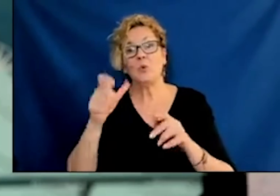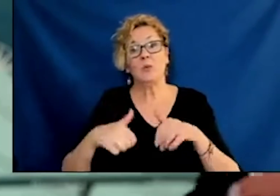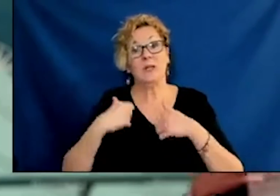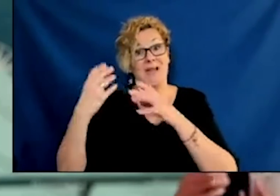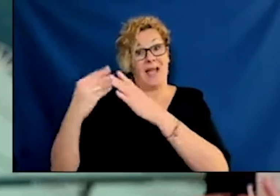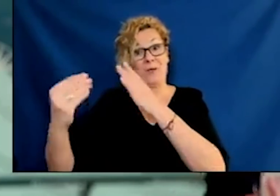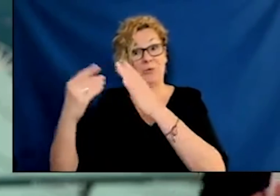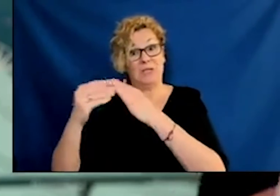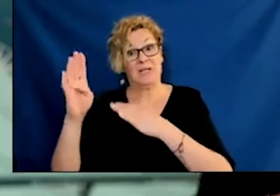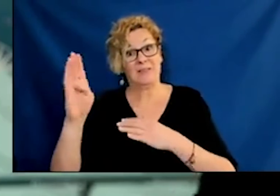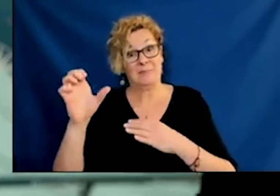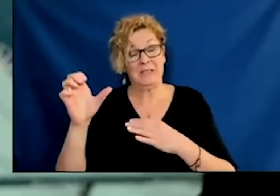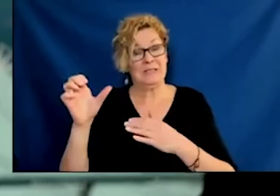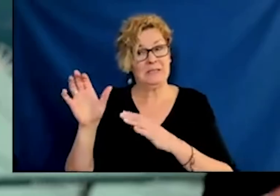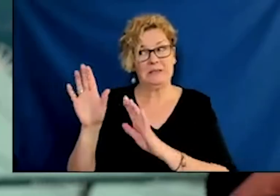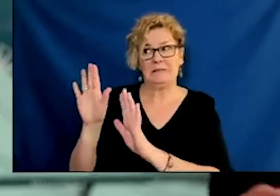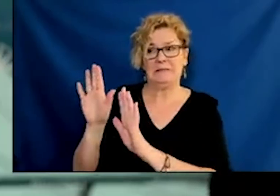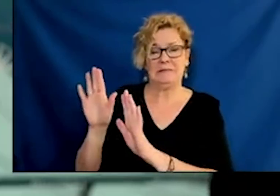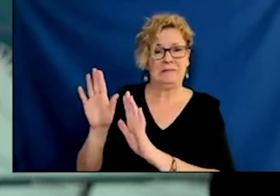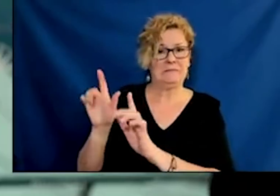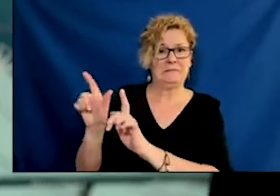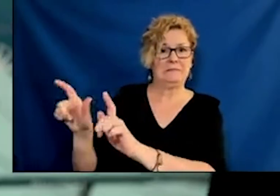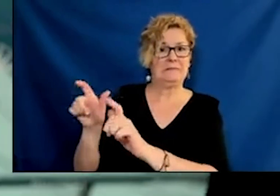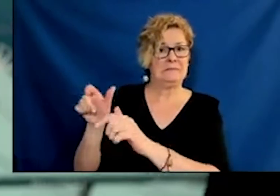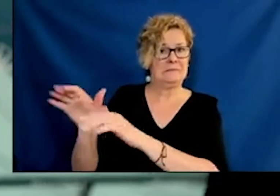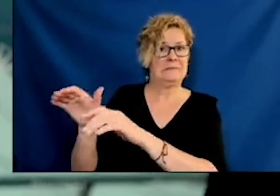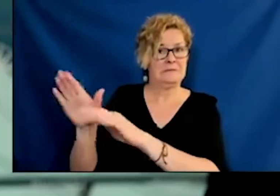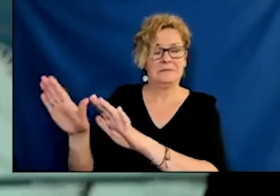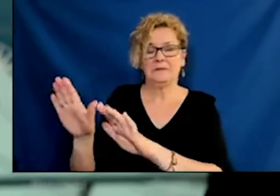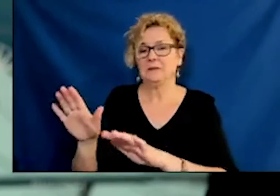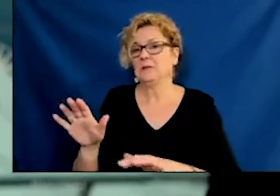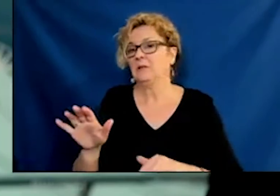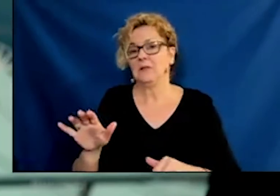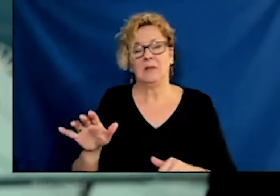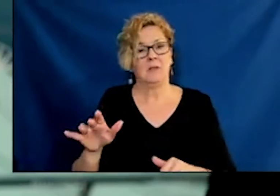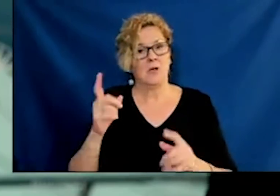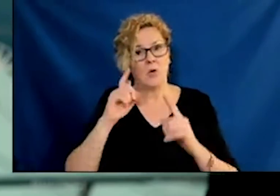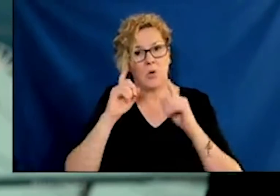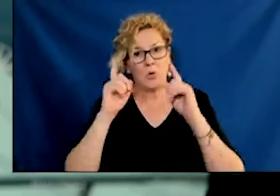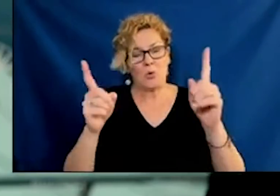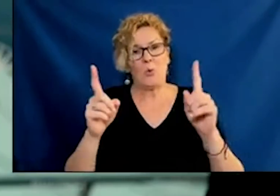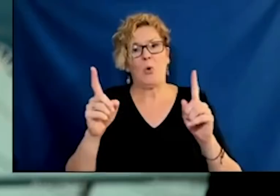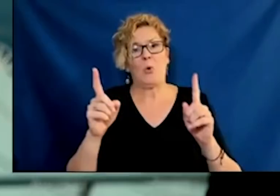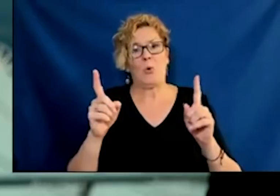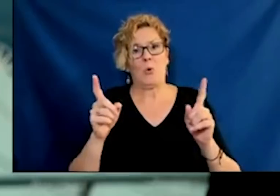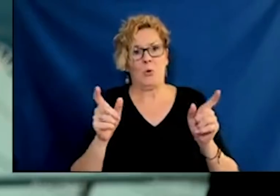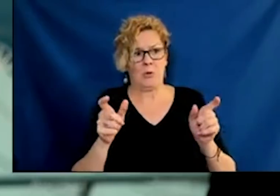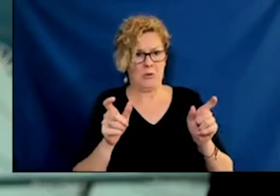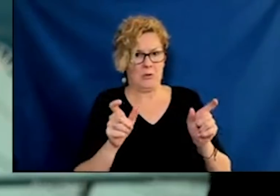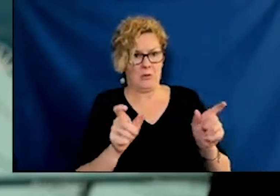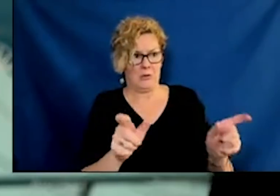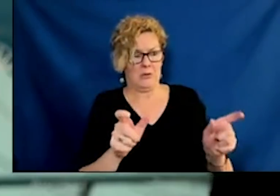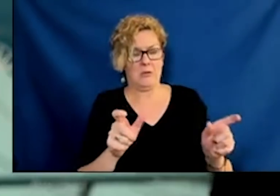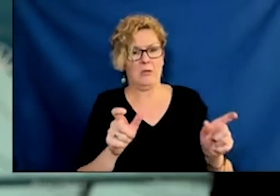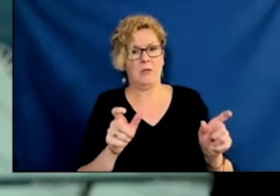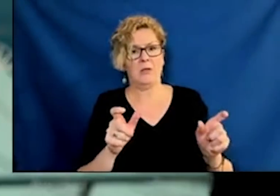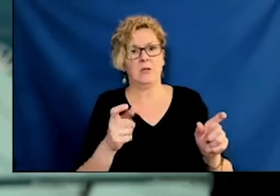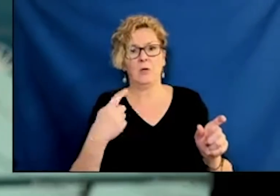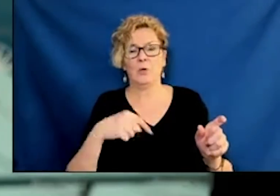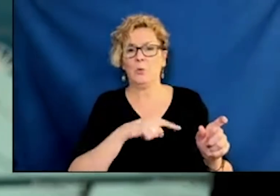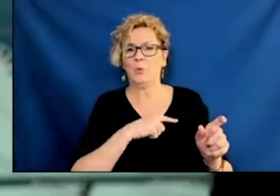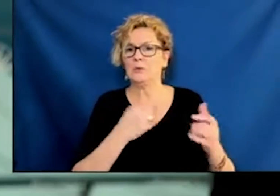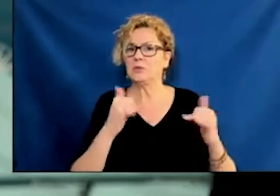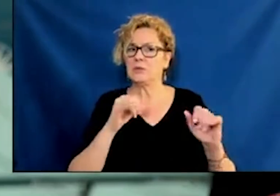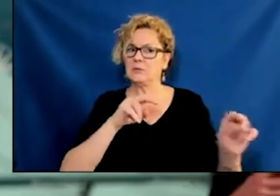months where we don't yet have enough people protected from this virus. And we have the concern about importation of